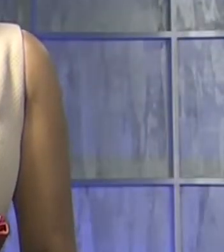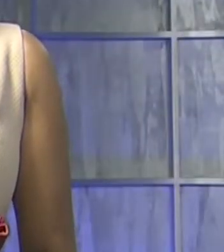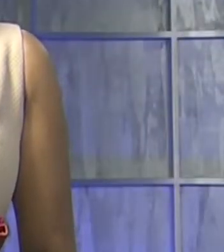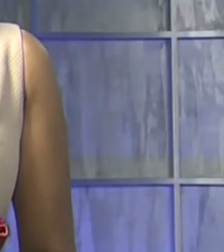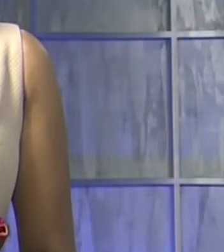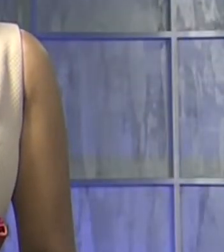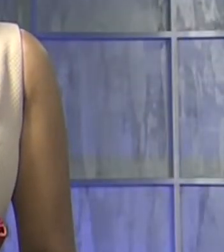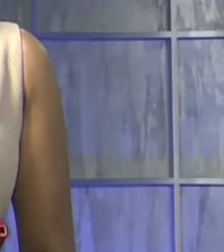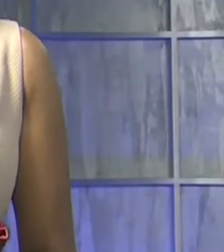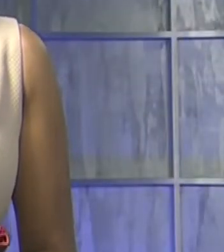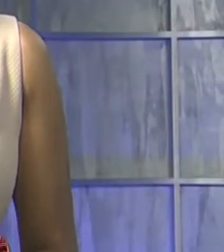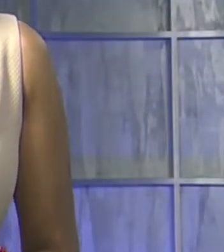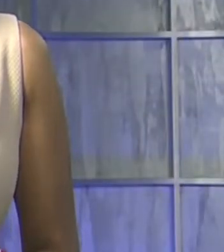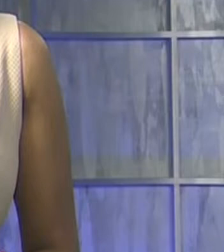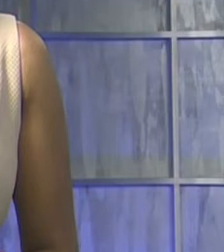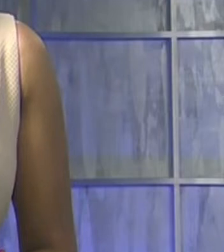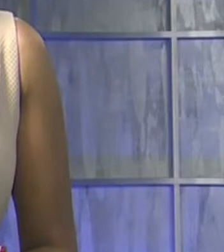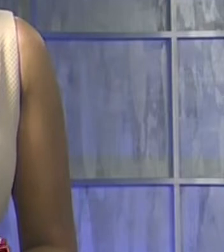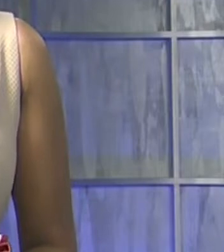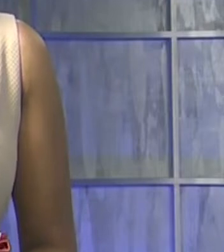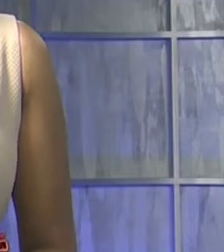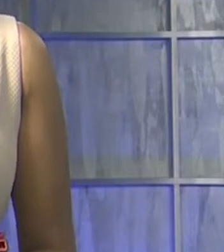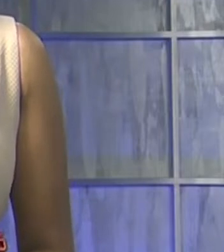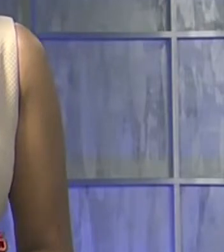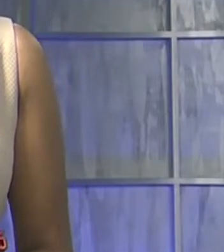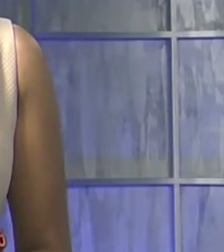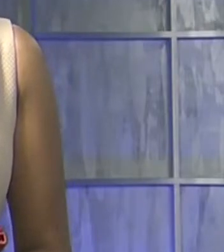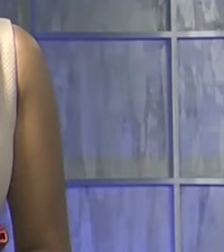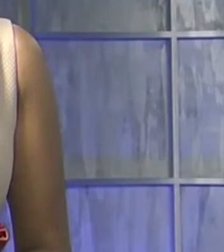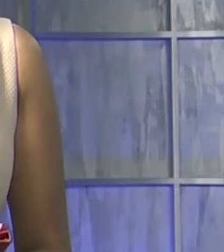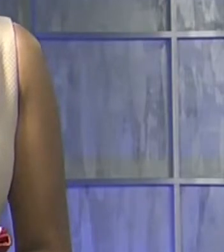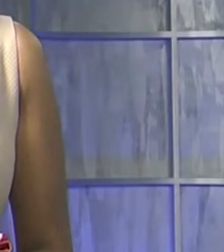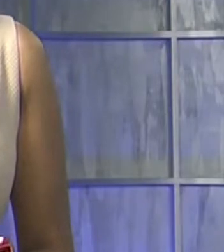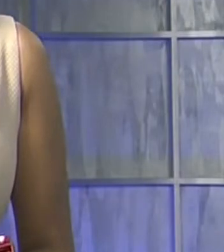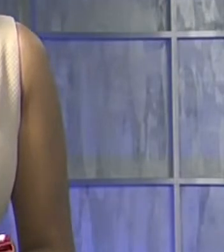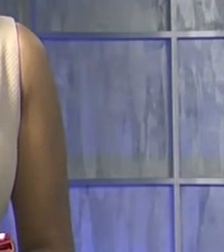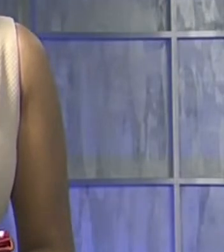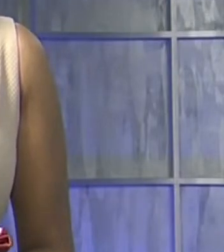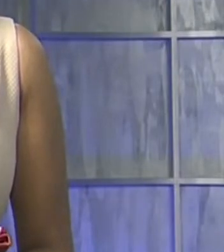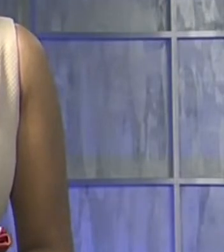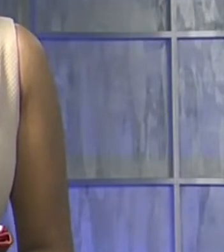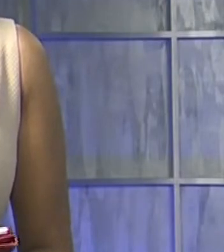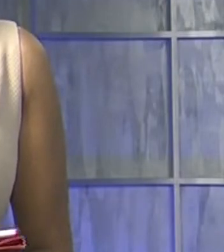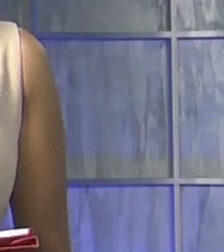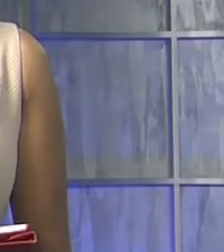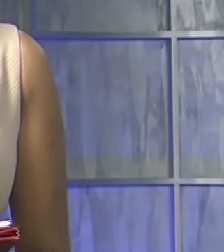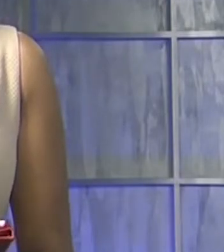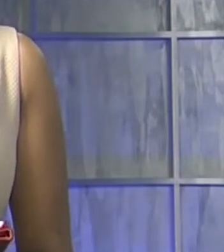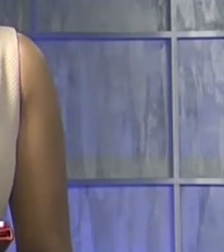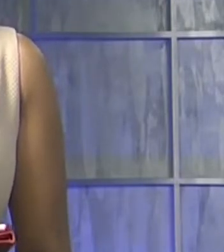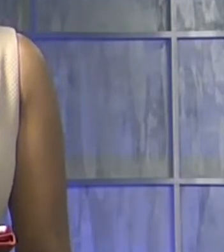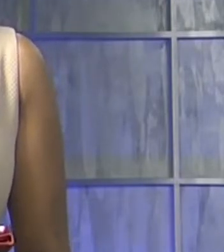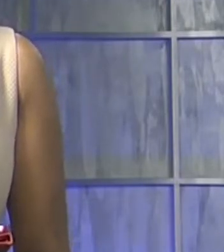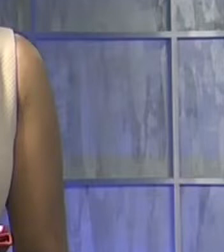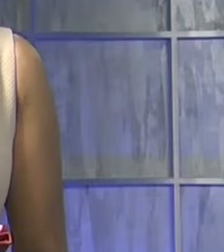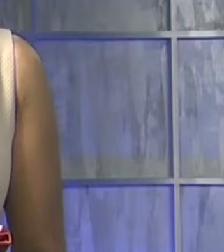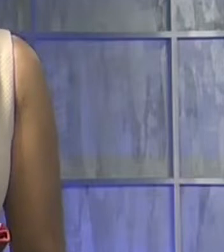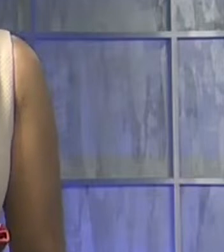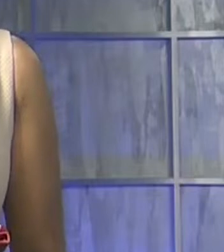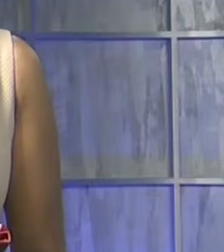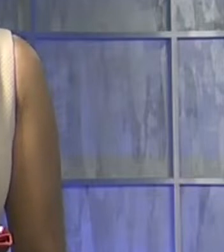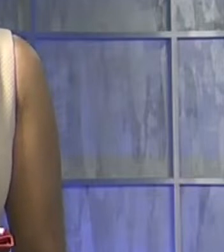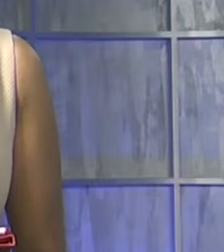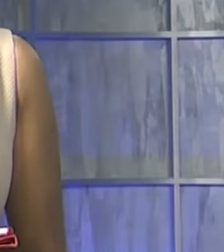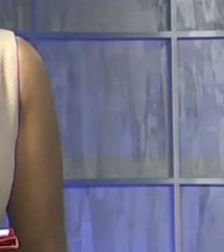A very good evening to you. I'm Lisa Lord and making headlines. Big wins for band leader and designer Kevin Small as well as entertainer Lead Pipe